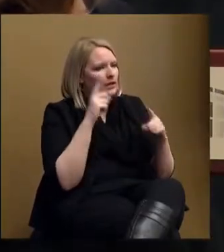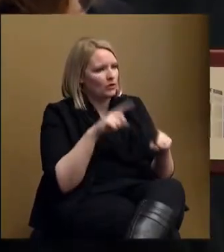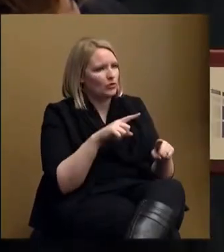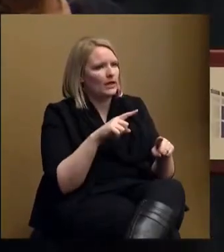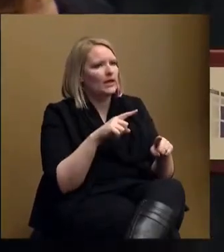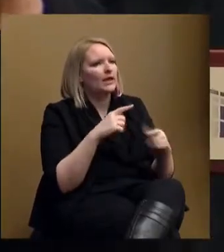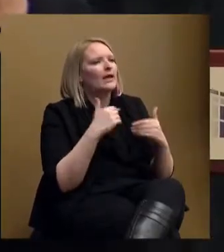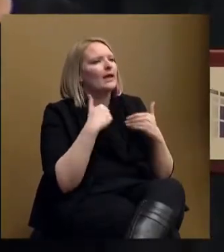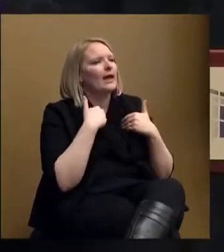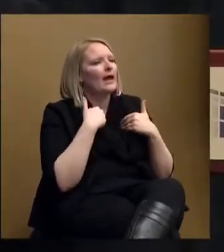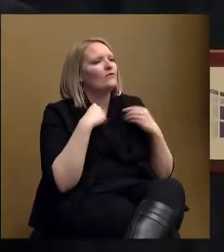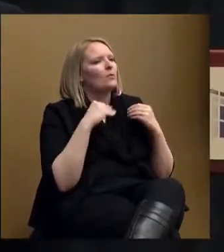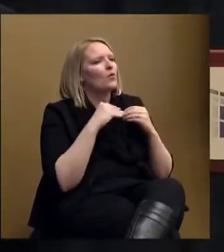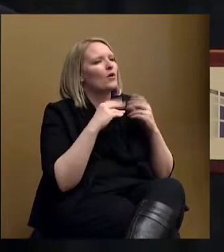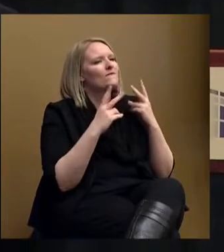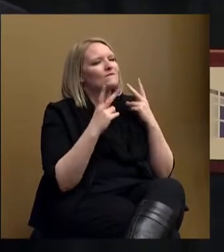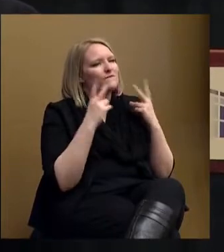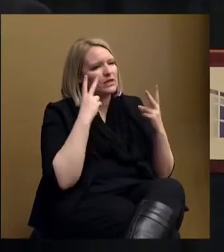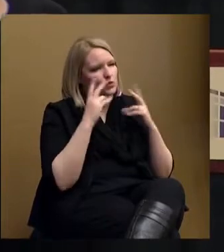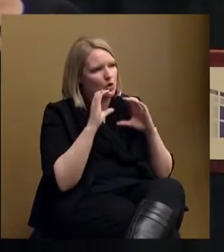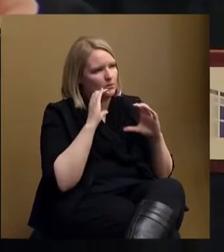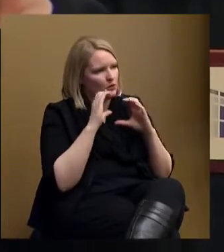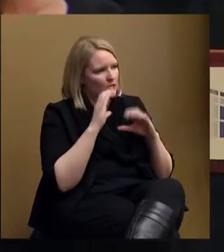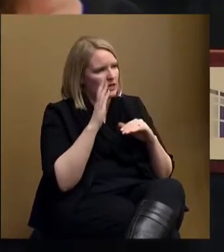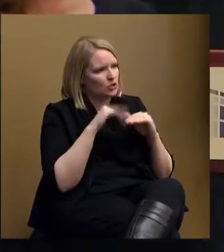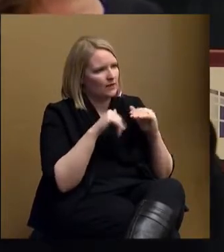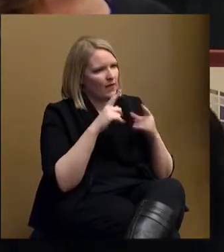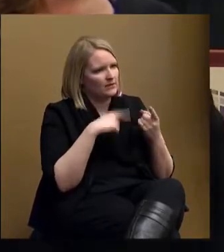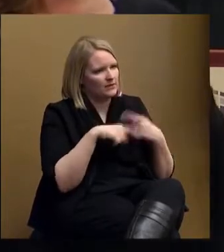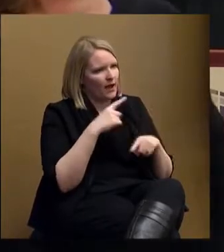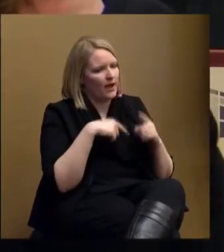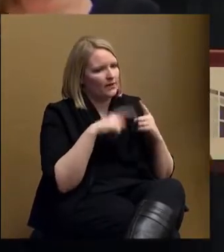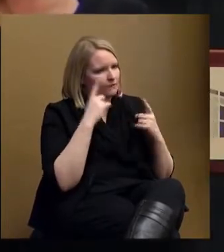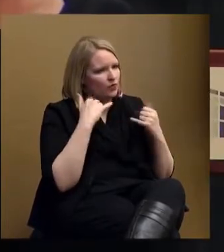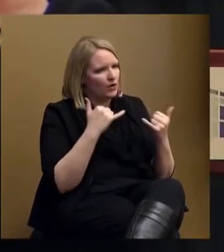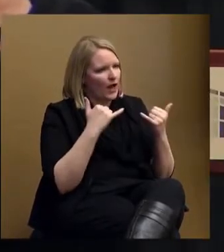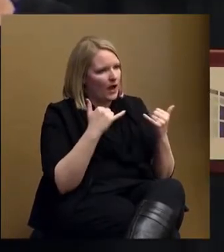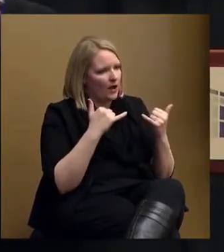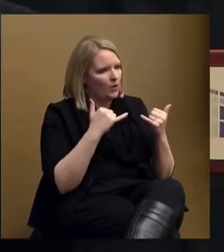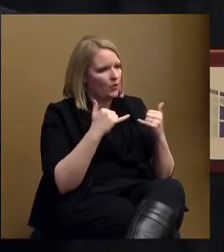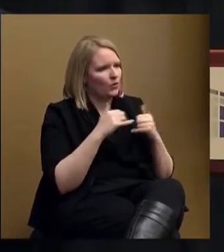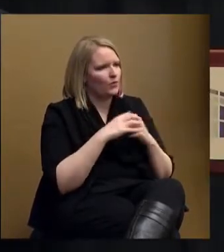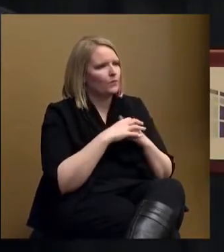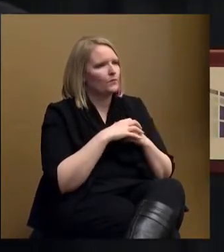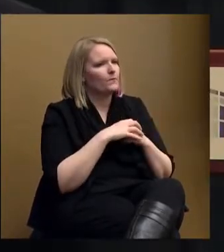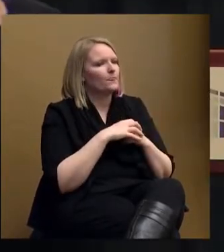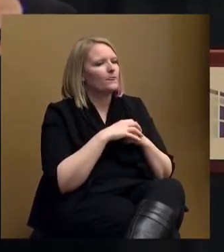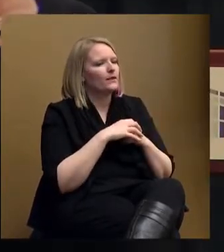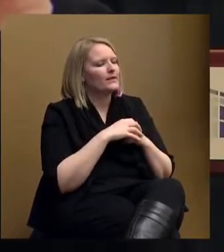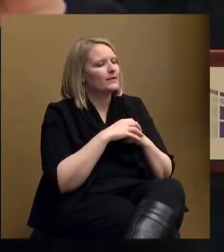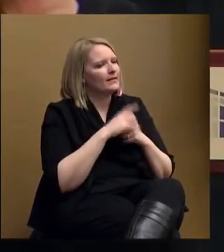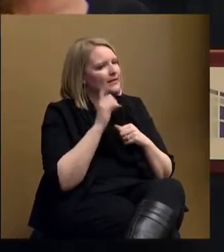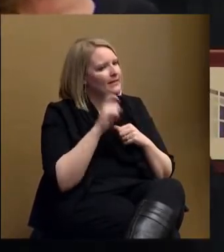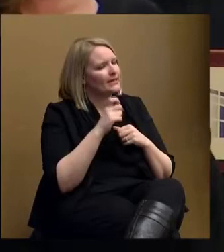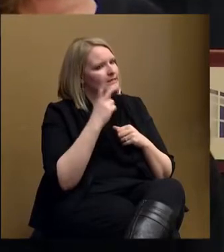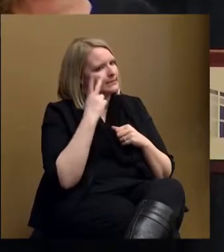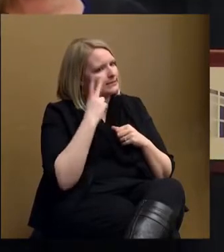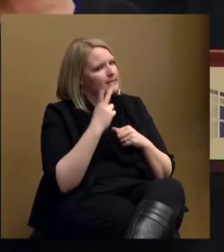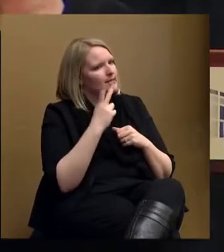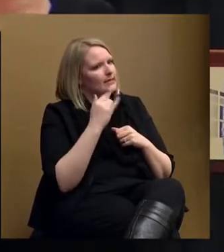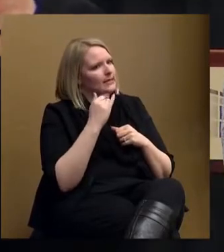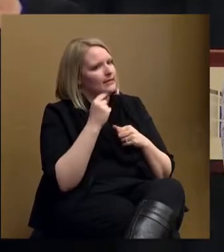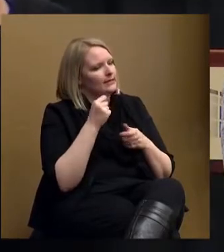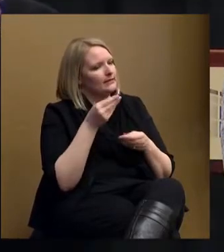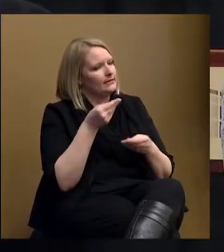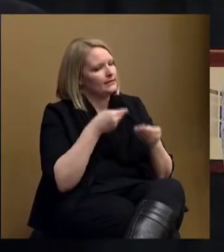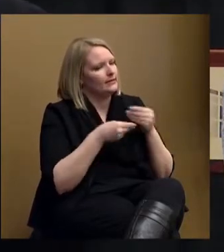of going toward visual communication for him in terms of PECs, concrete, visual, because